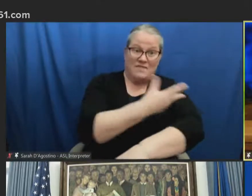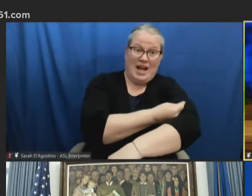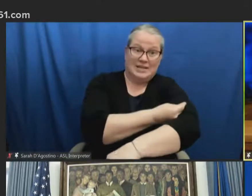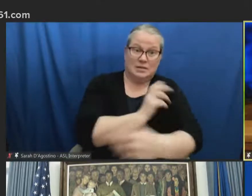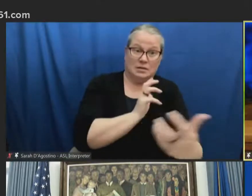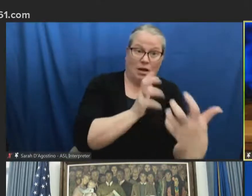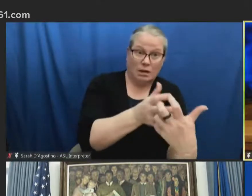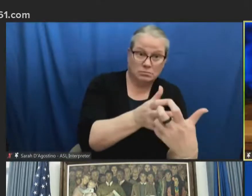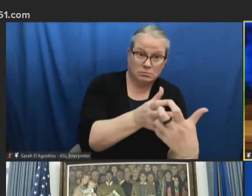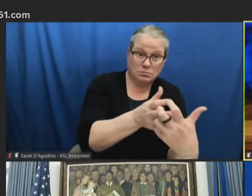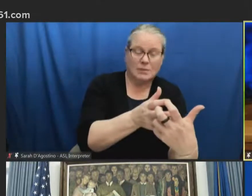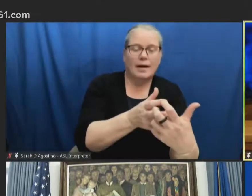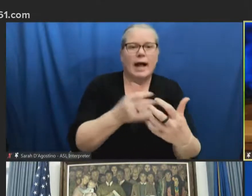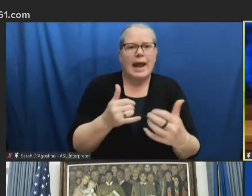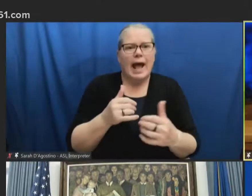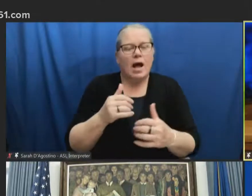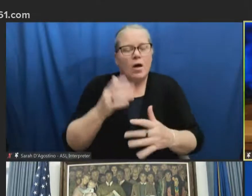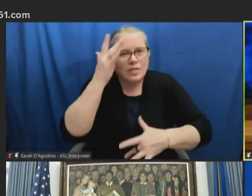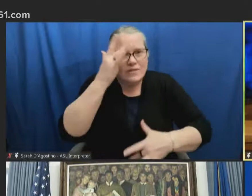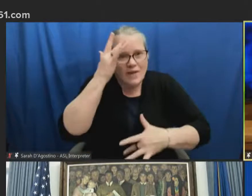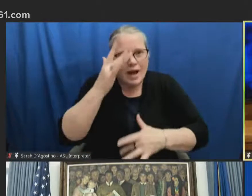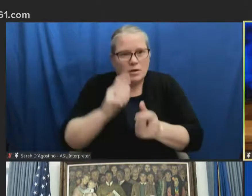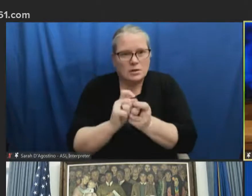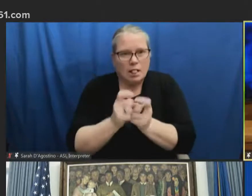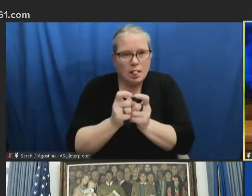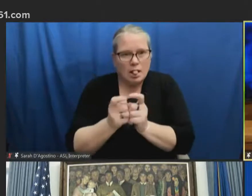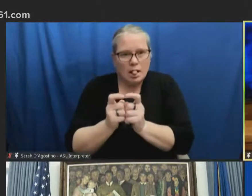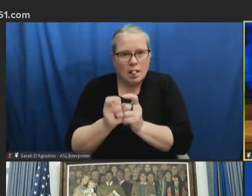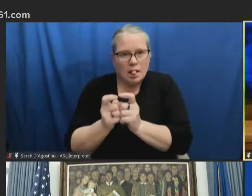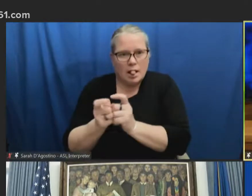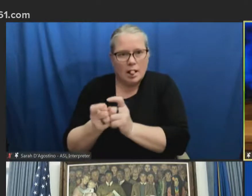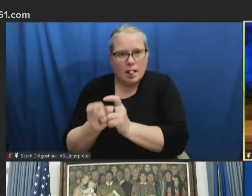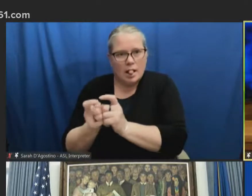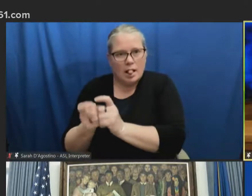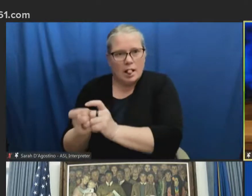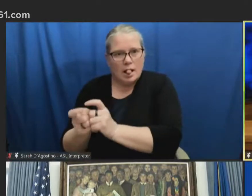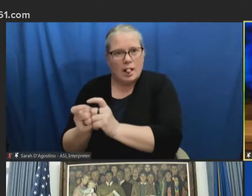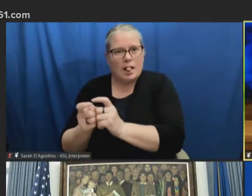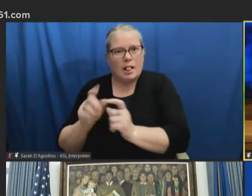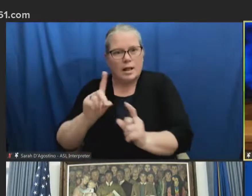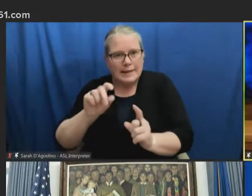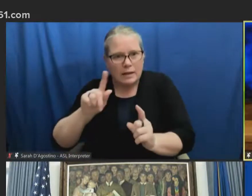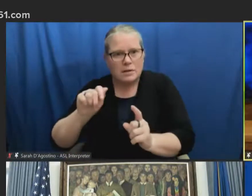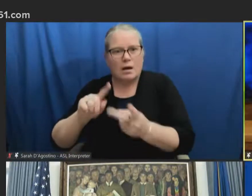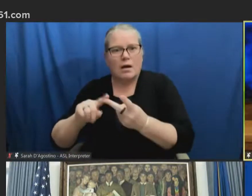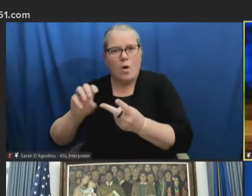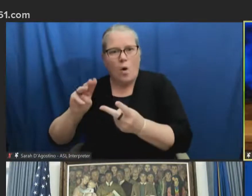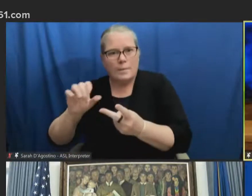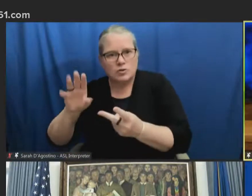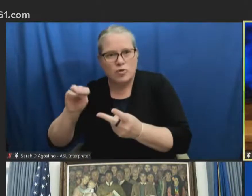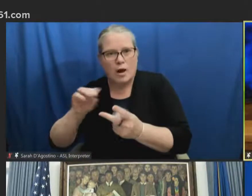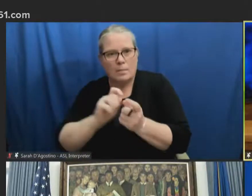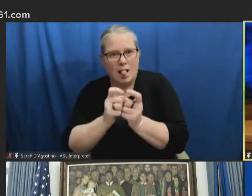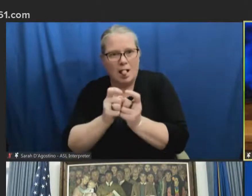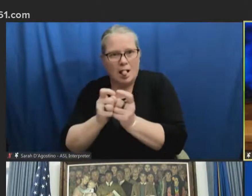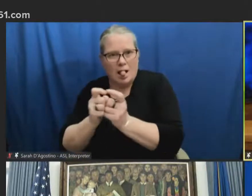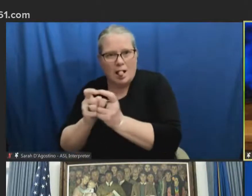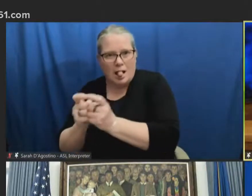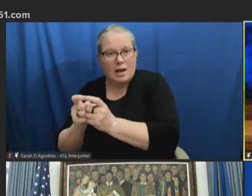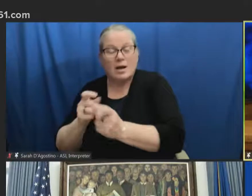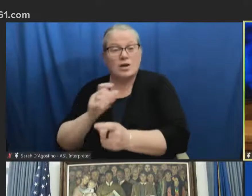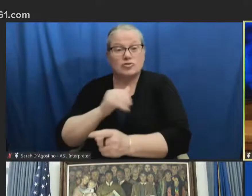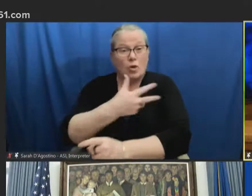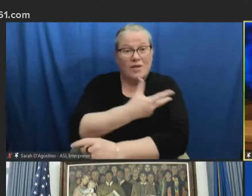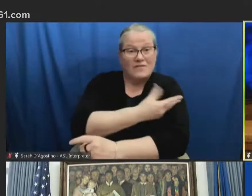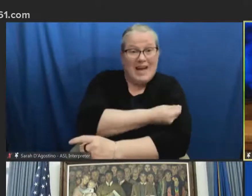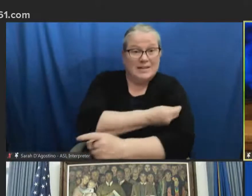virus is reassuring and I think exceptional, but it is not protecting this. It is not providing the same level of protection against infection that it